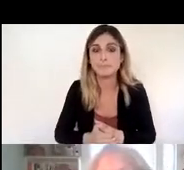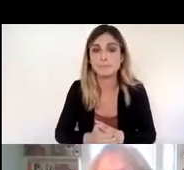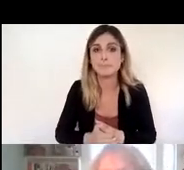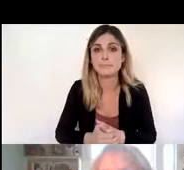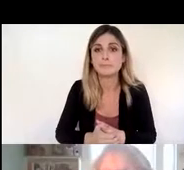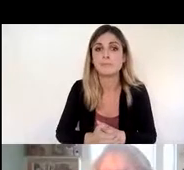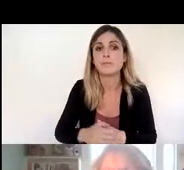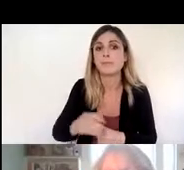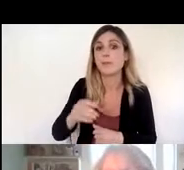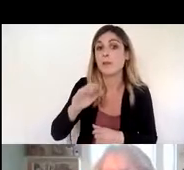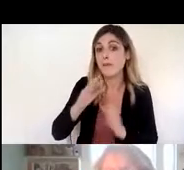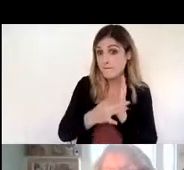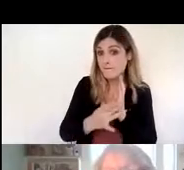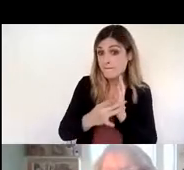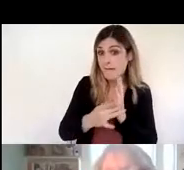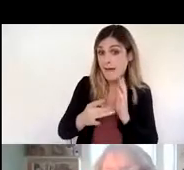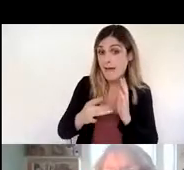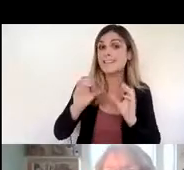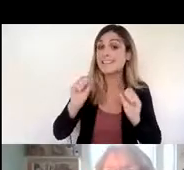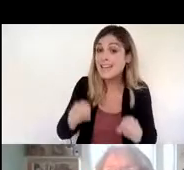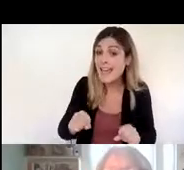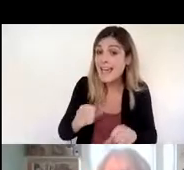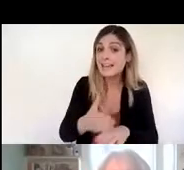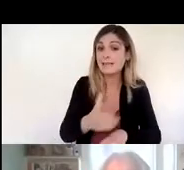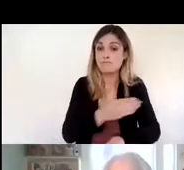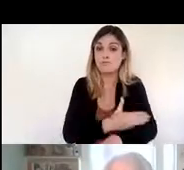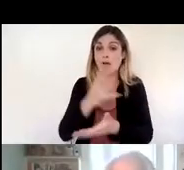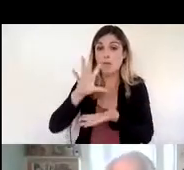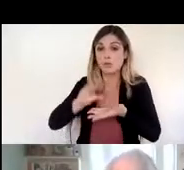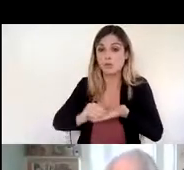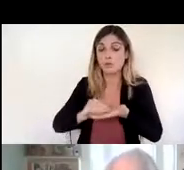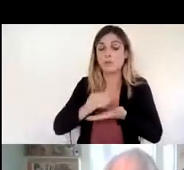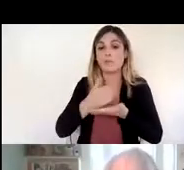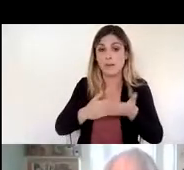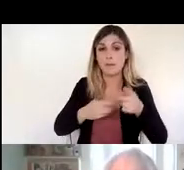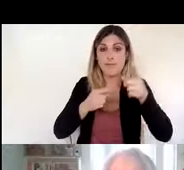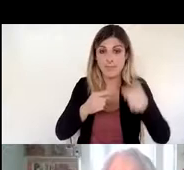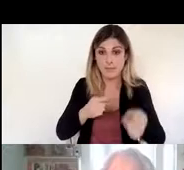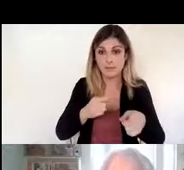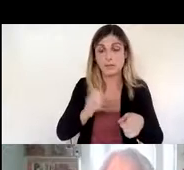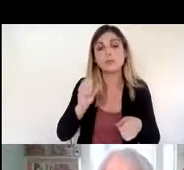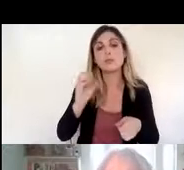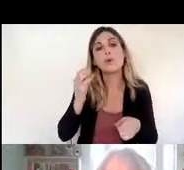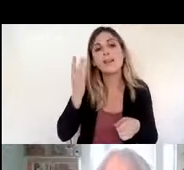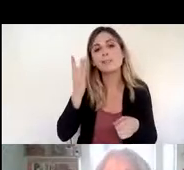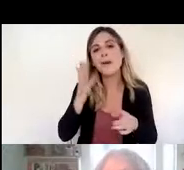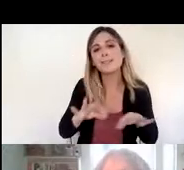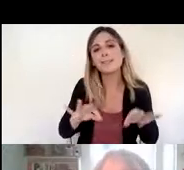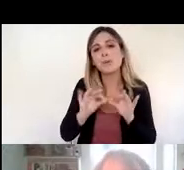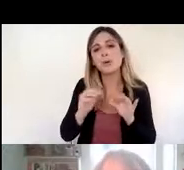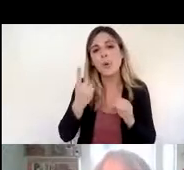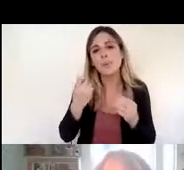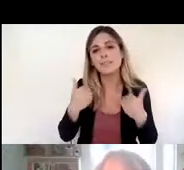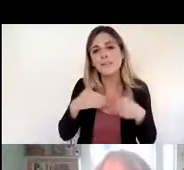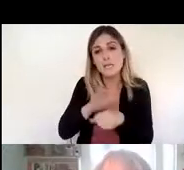Dietary fat can improve absorption of some of these nutrients, which is one reason why it's important to not let your diet get too low in fat. Adding